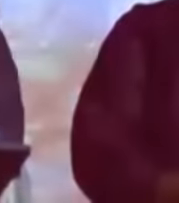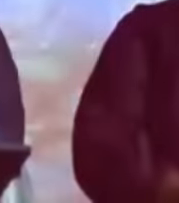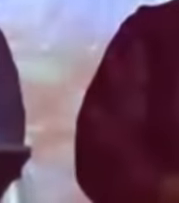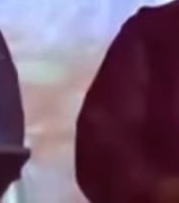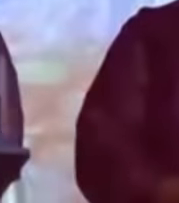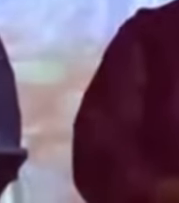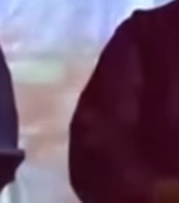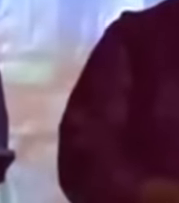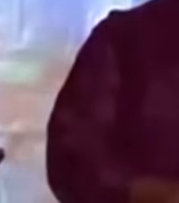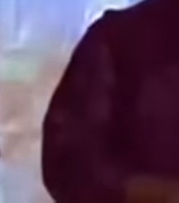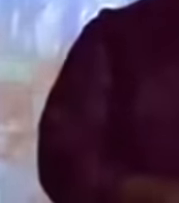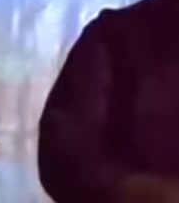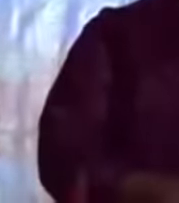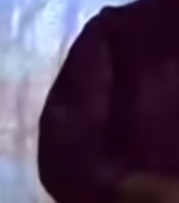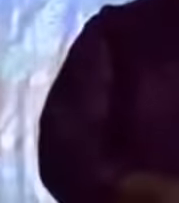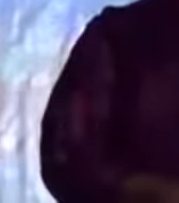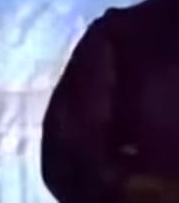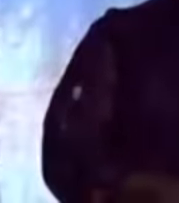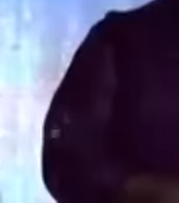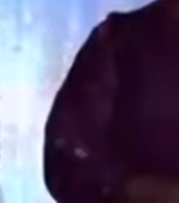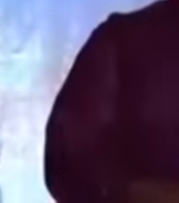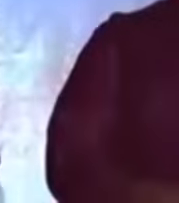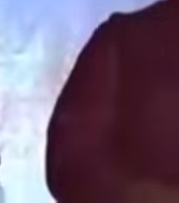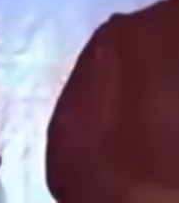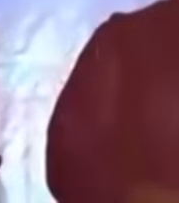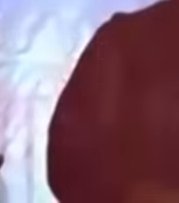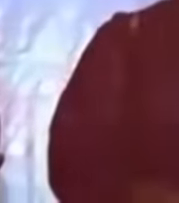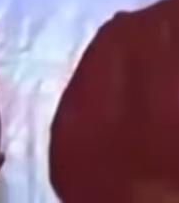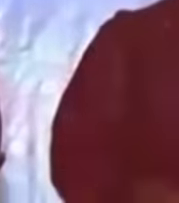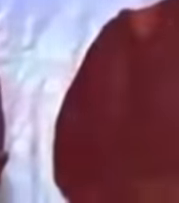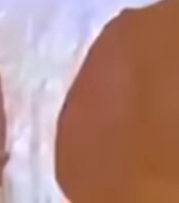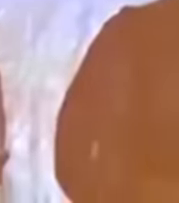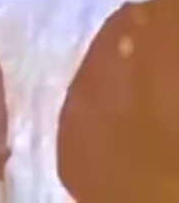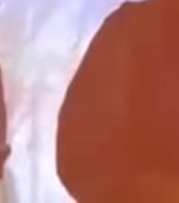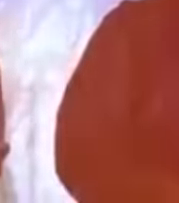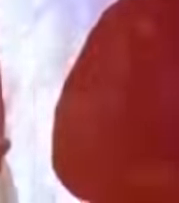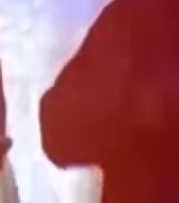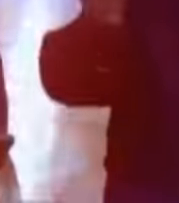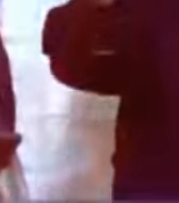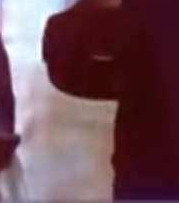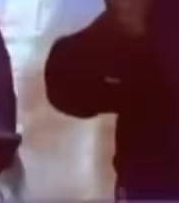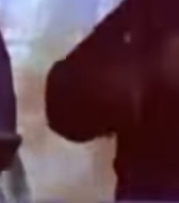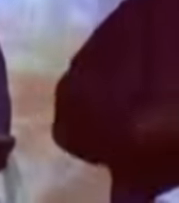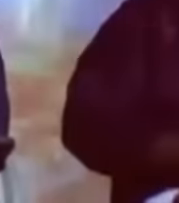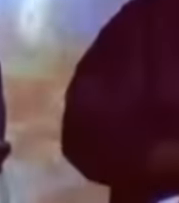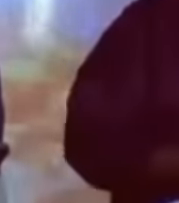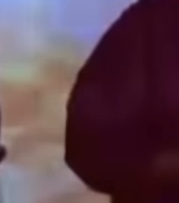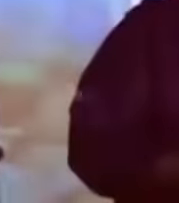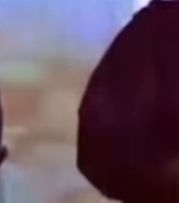Savior, me, act like a king. And the Bible says, in the word of a king, there is power.